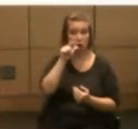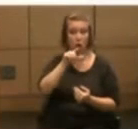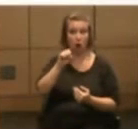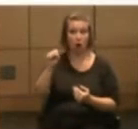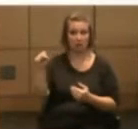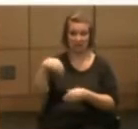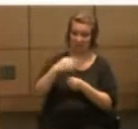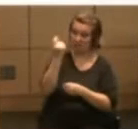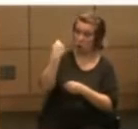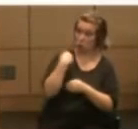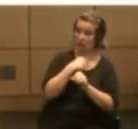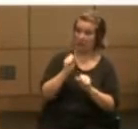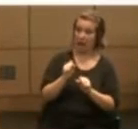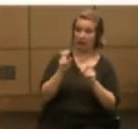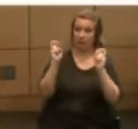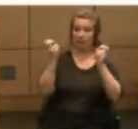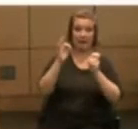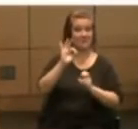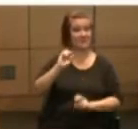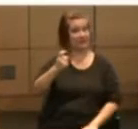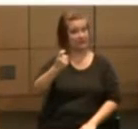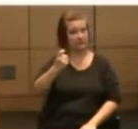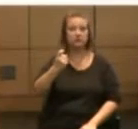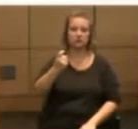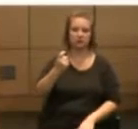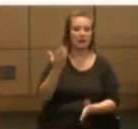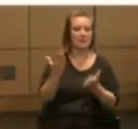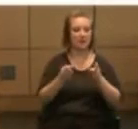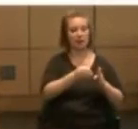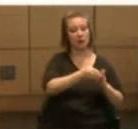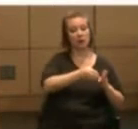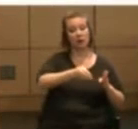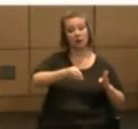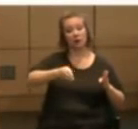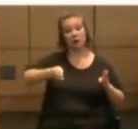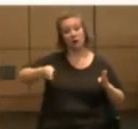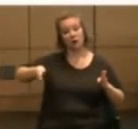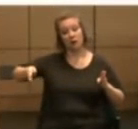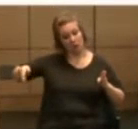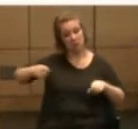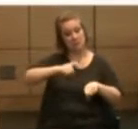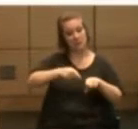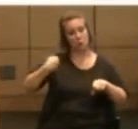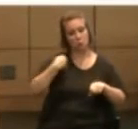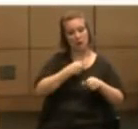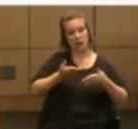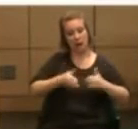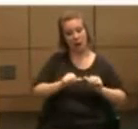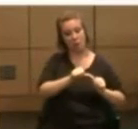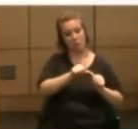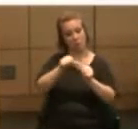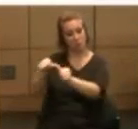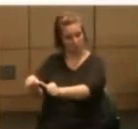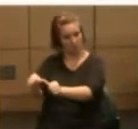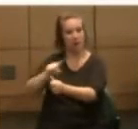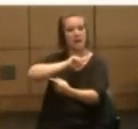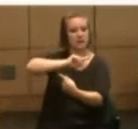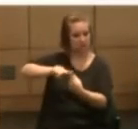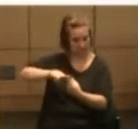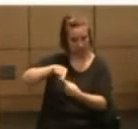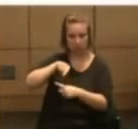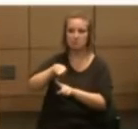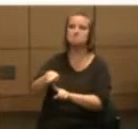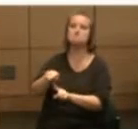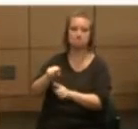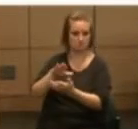theoretically fixable, there may be prolonged periods of time where we actually allow that to continue until they reach a